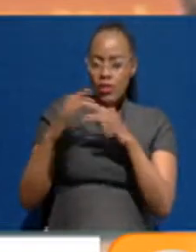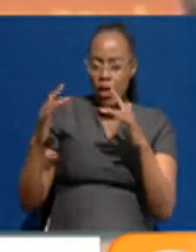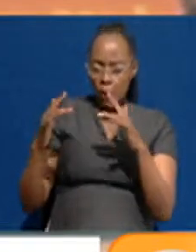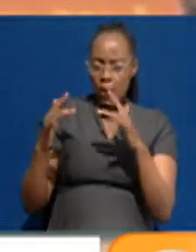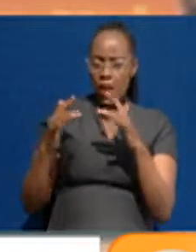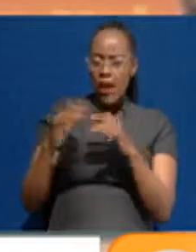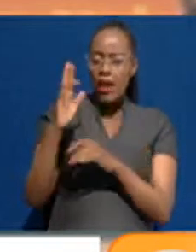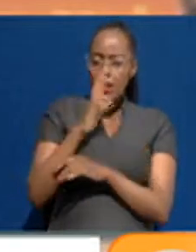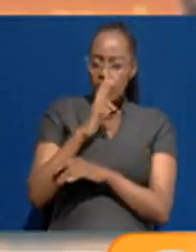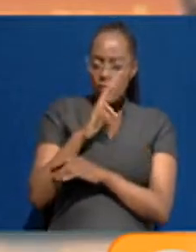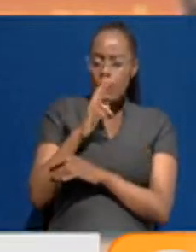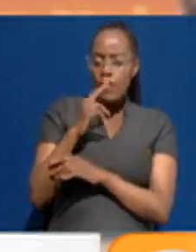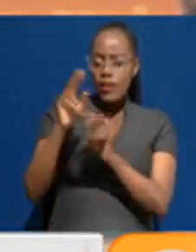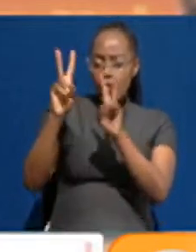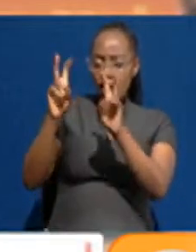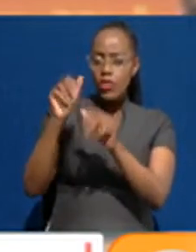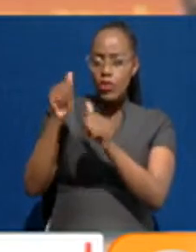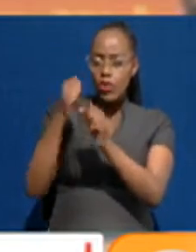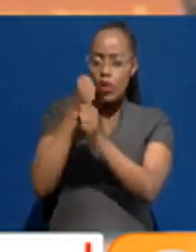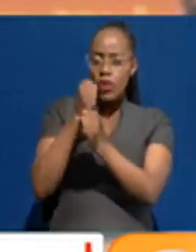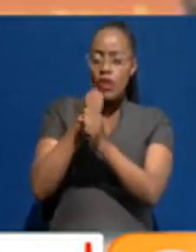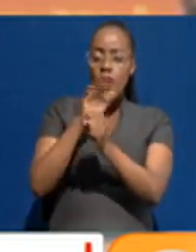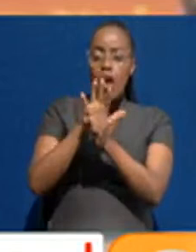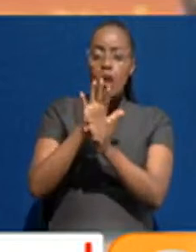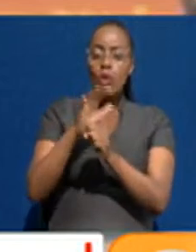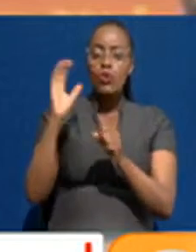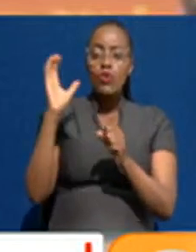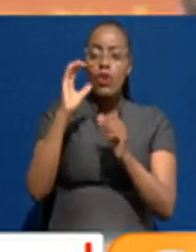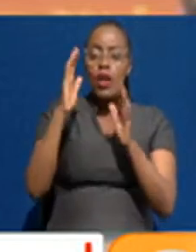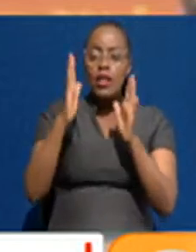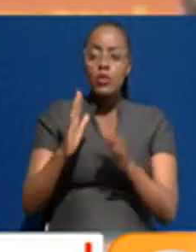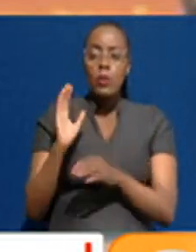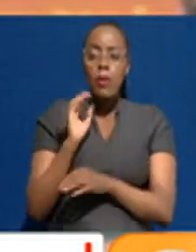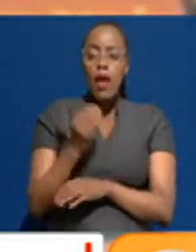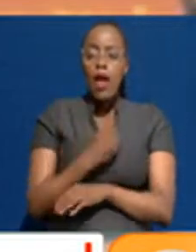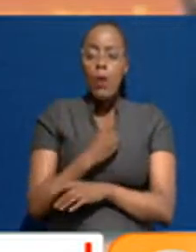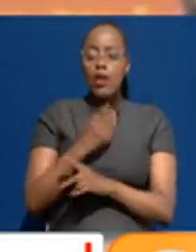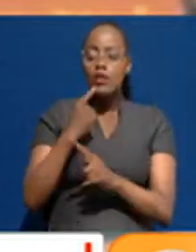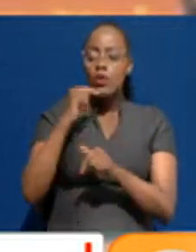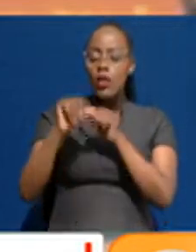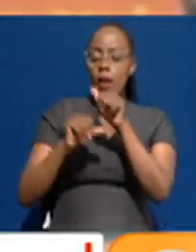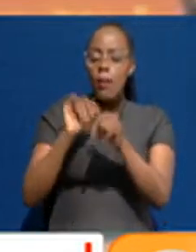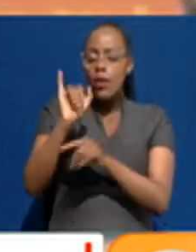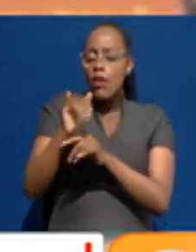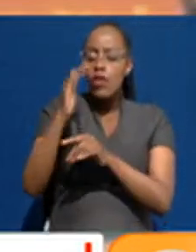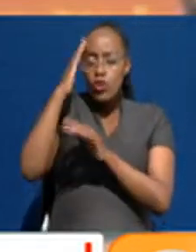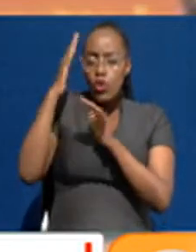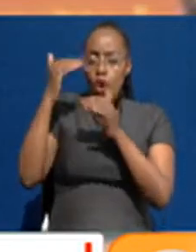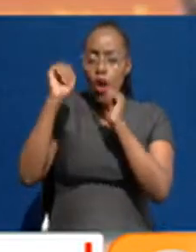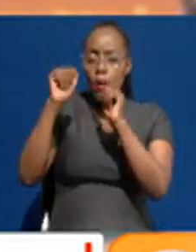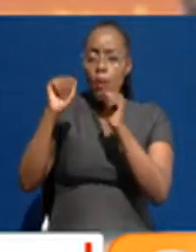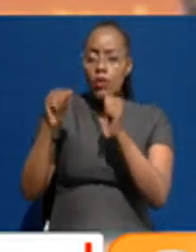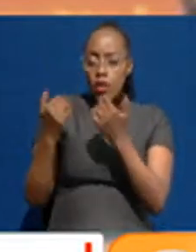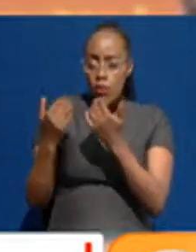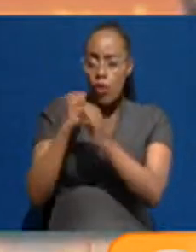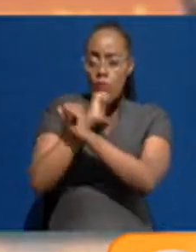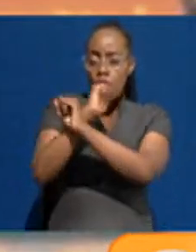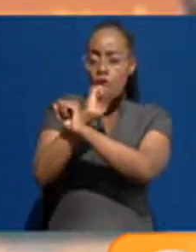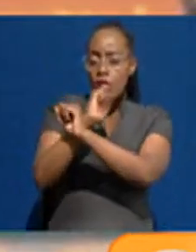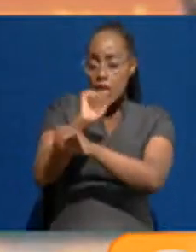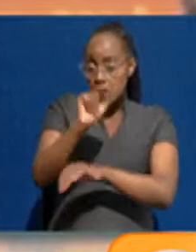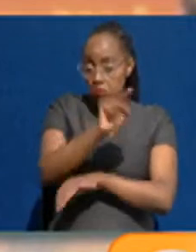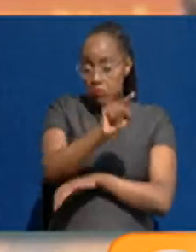factor, which many of our customers are talking to us about, and how we can secure them through that.